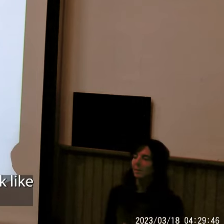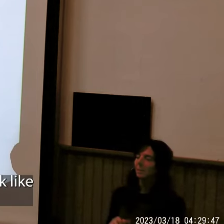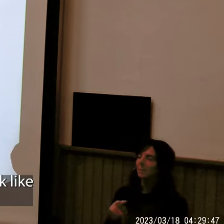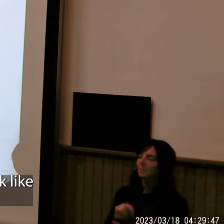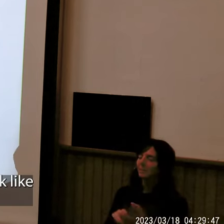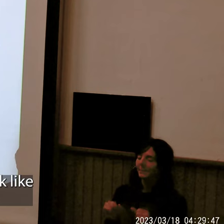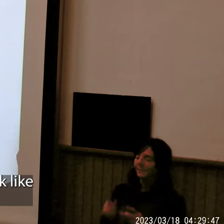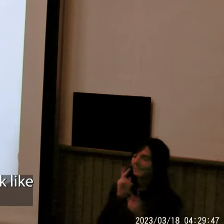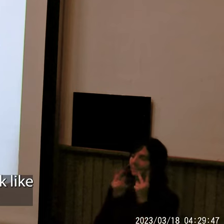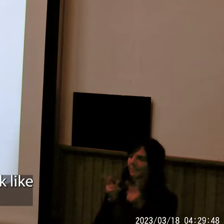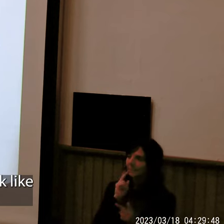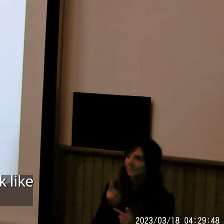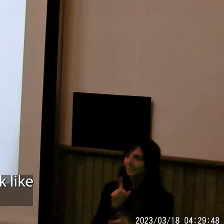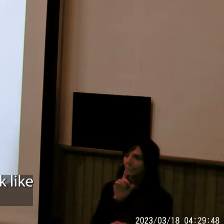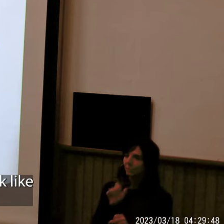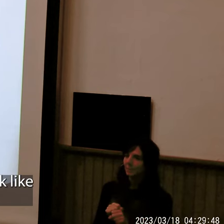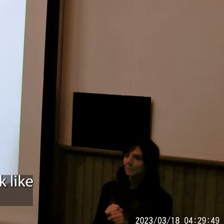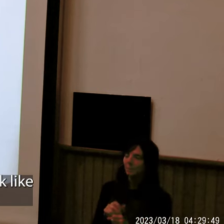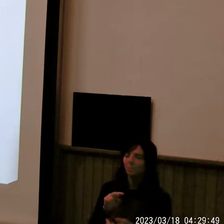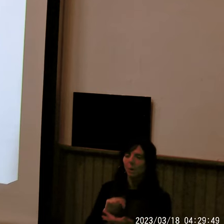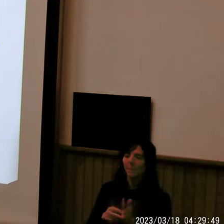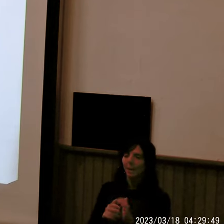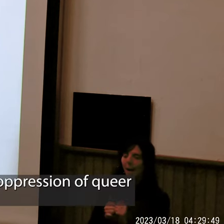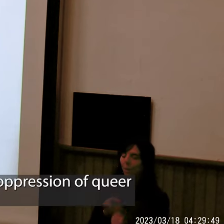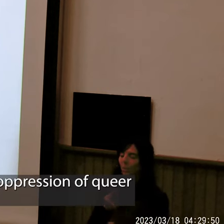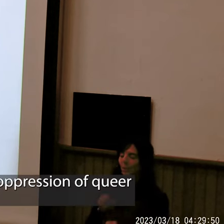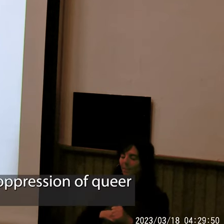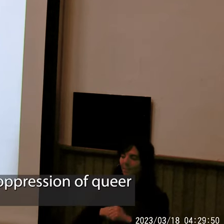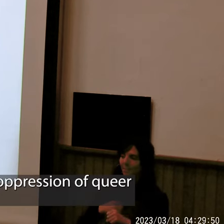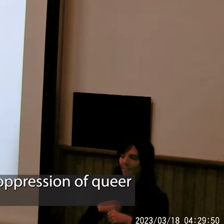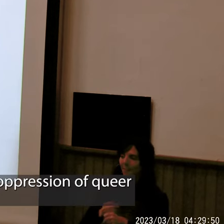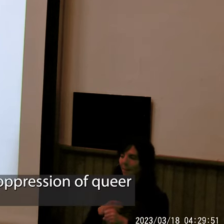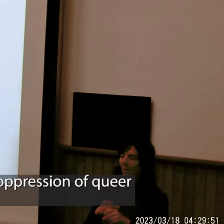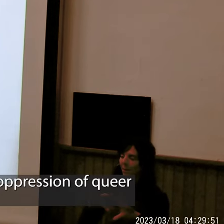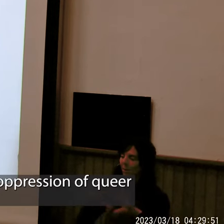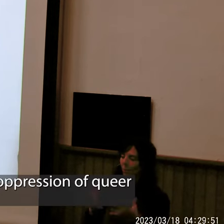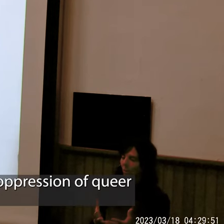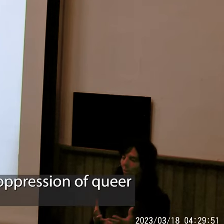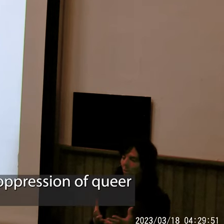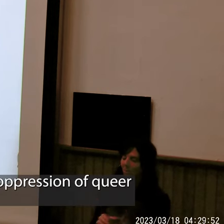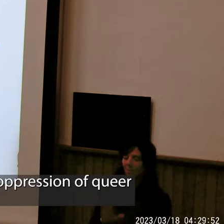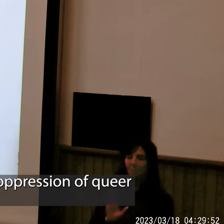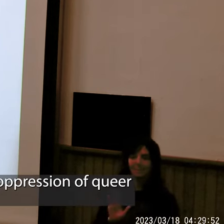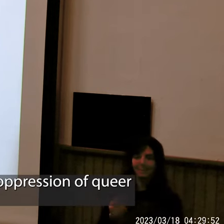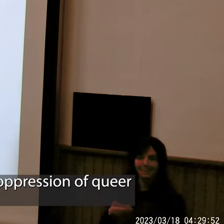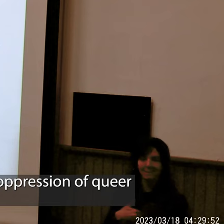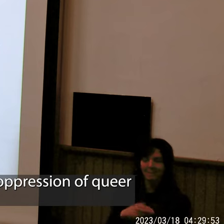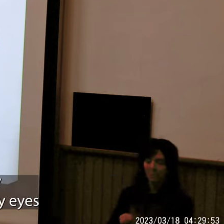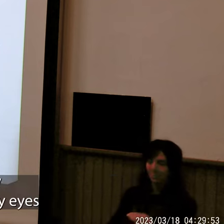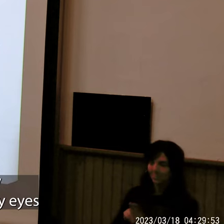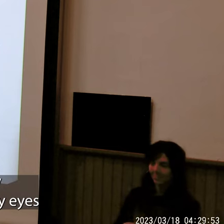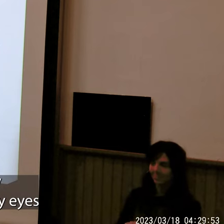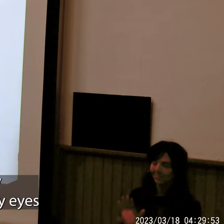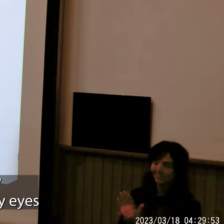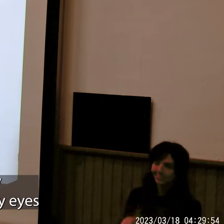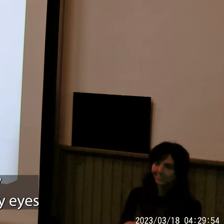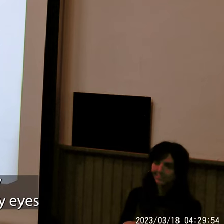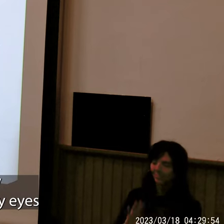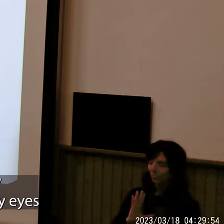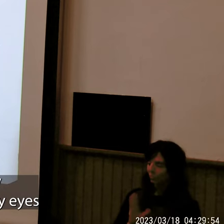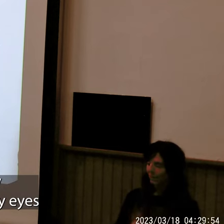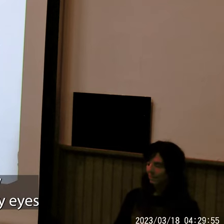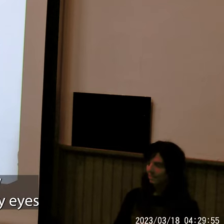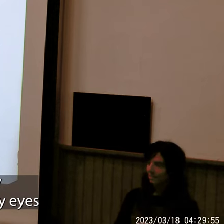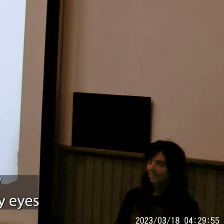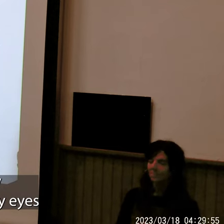concrete terms what it might look like to remake our world. A world dominated by cis heteronormativity, the oppression of queer and trans people,